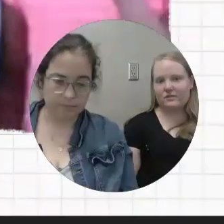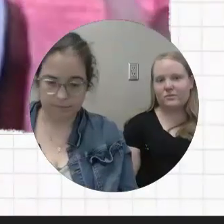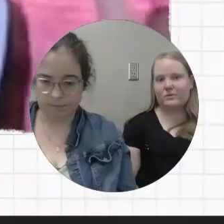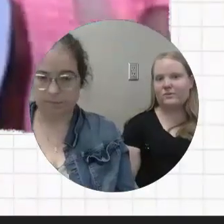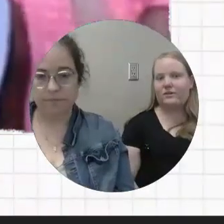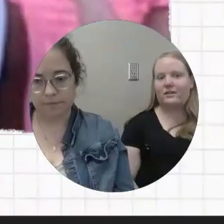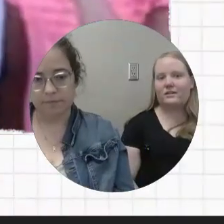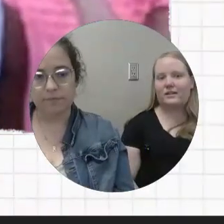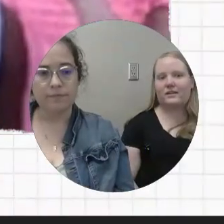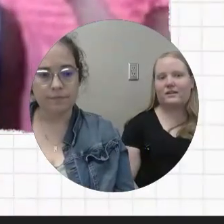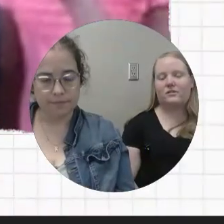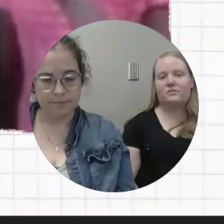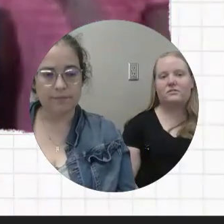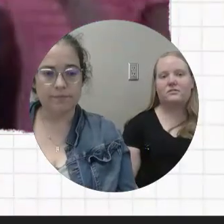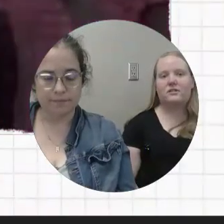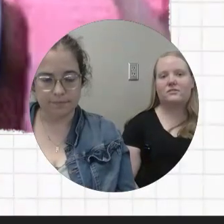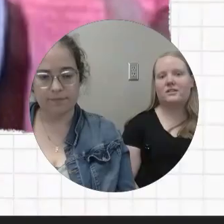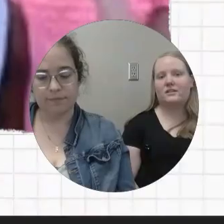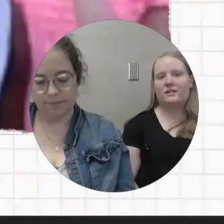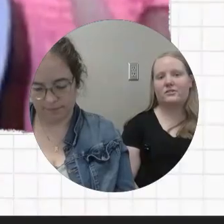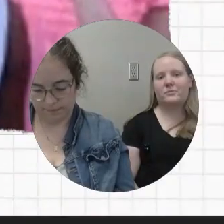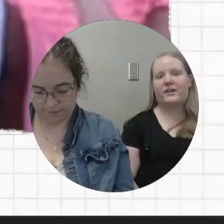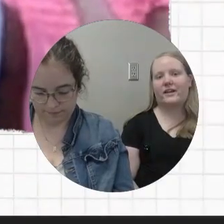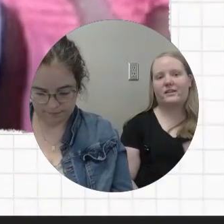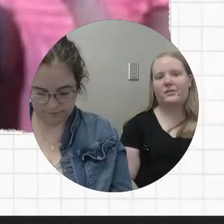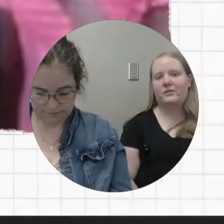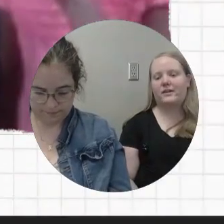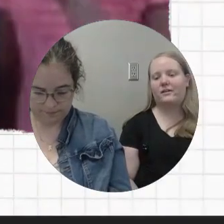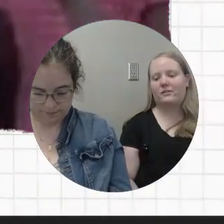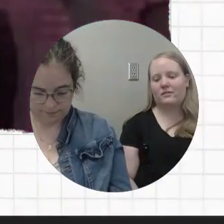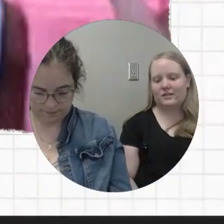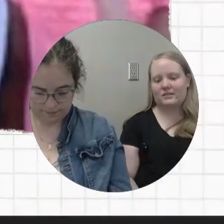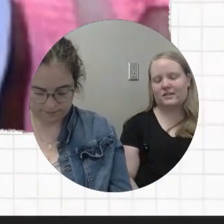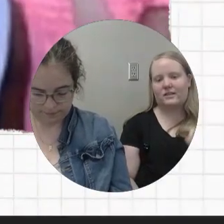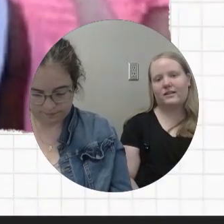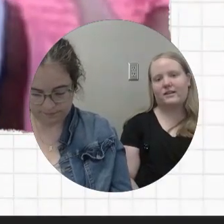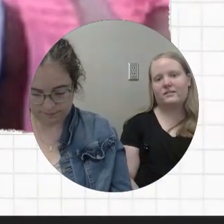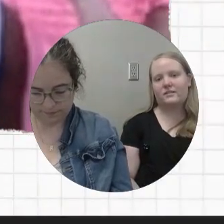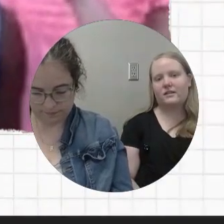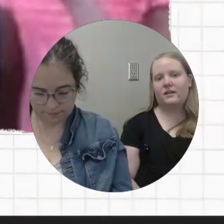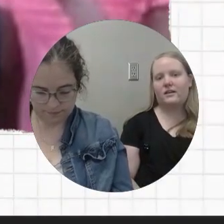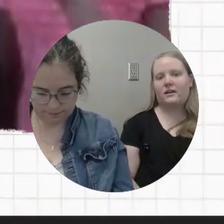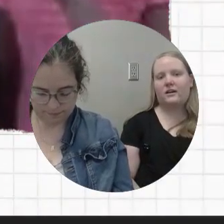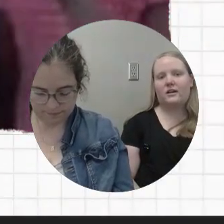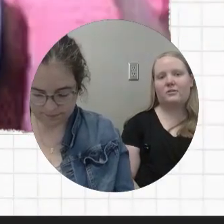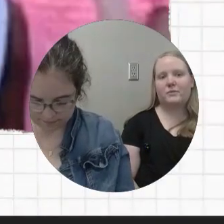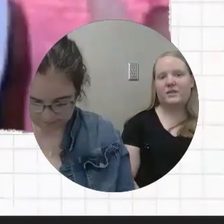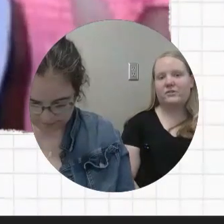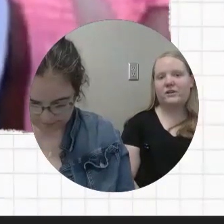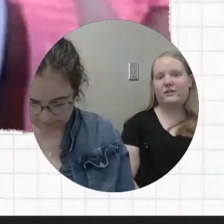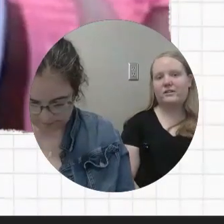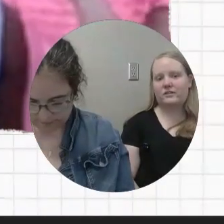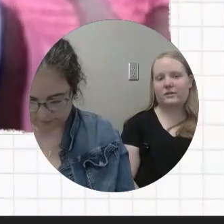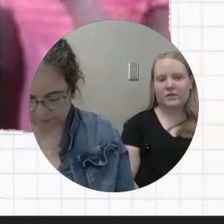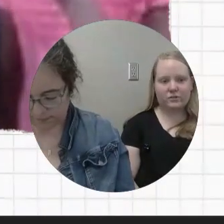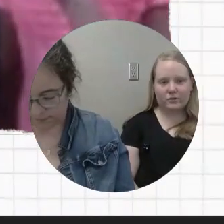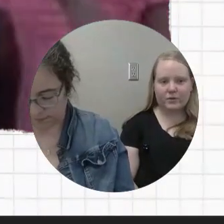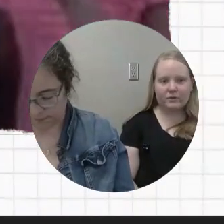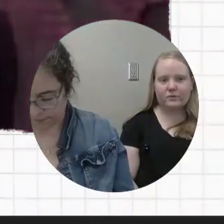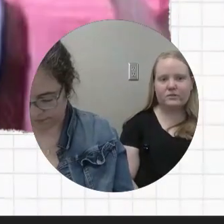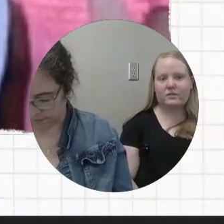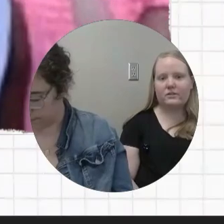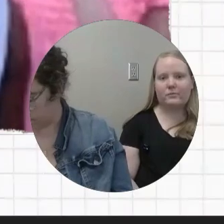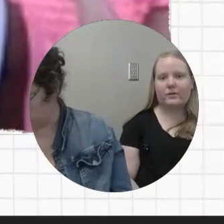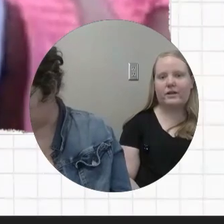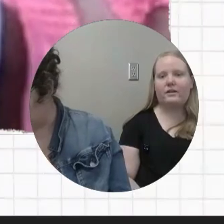have a kid with an interpreter, speak directly to that kid. Don't tell the interpreter, hey, can you tell this